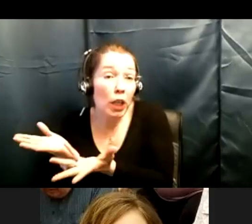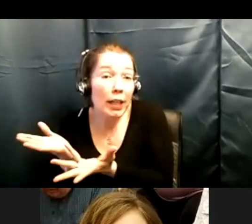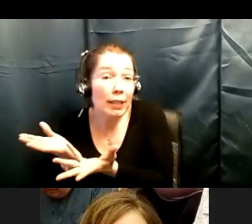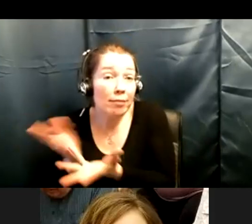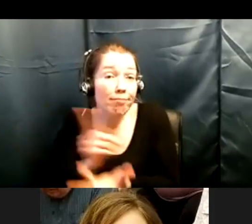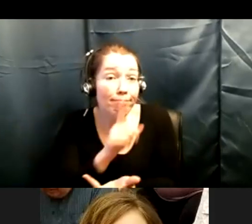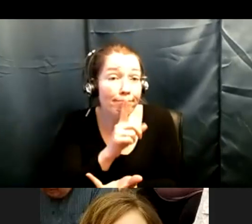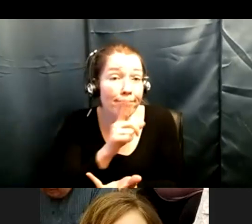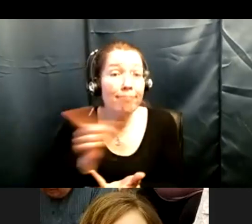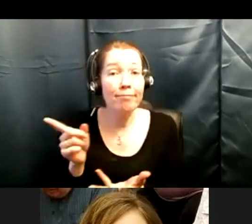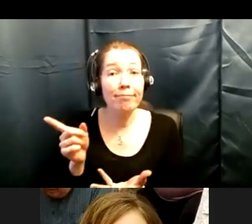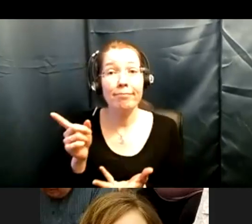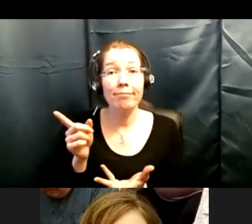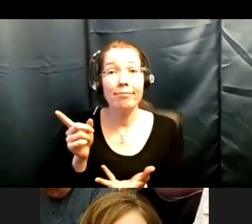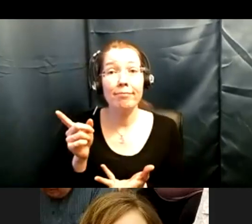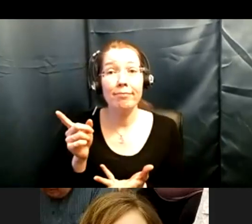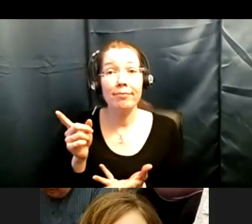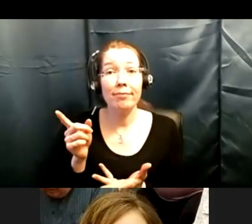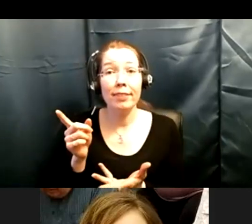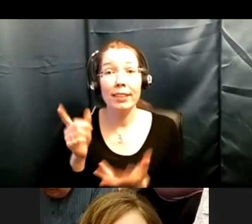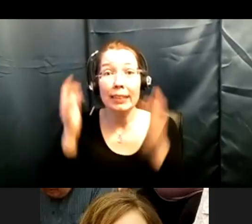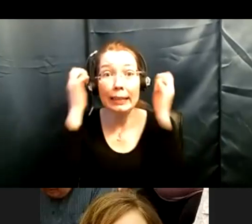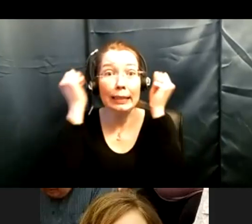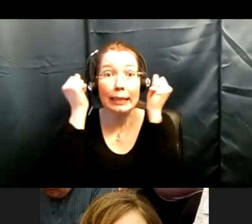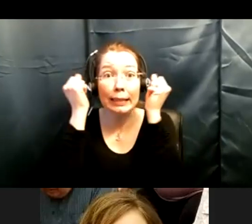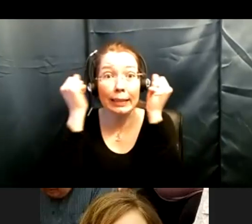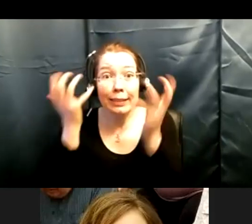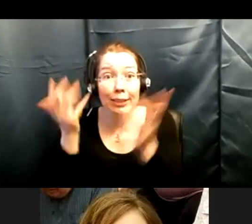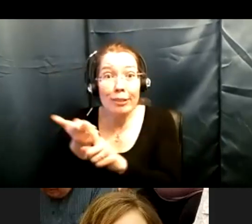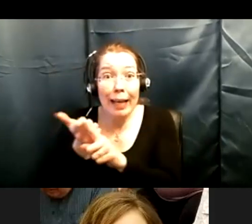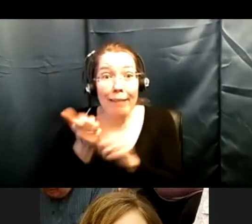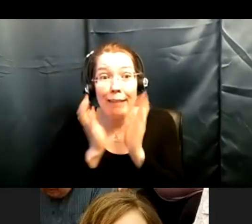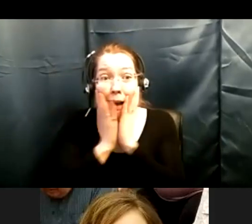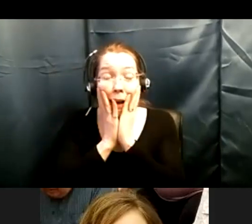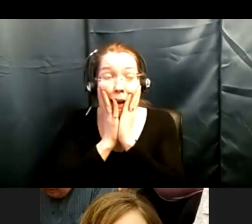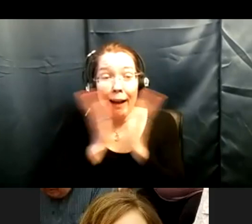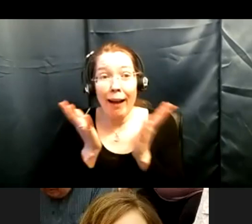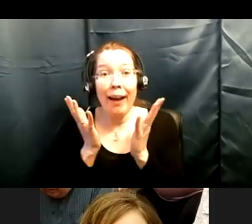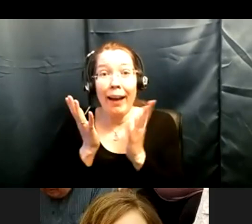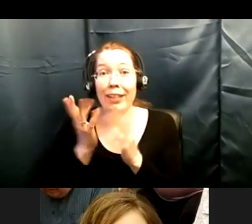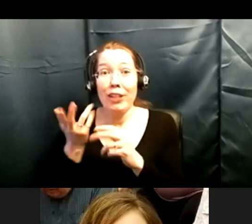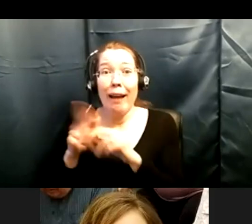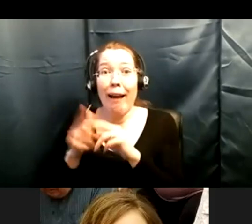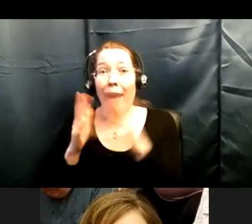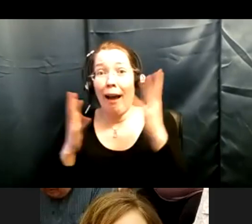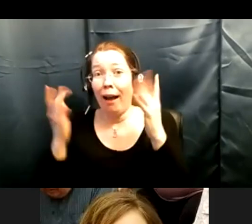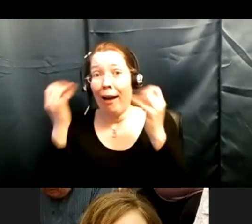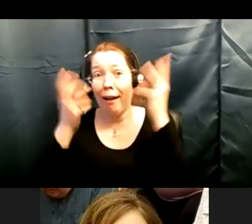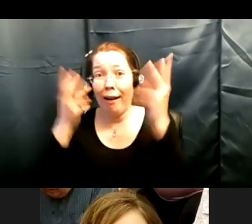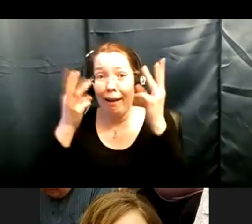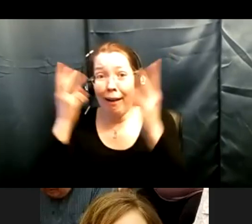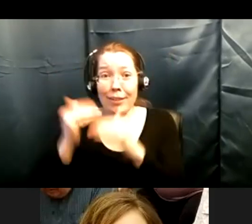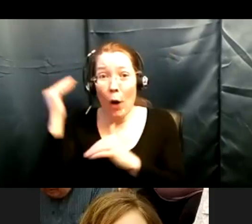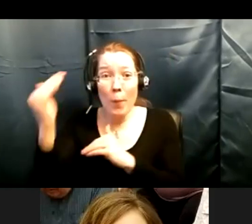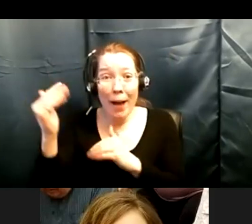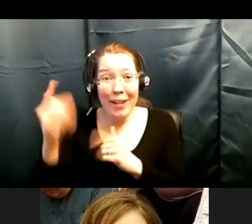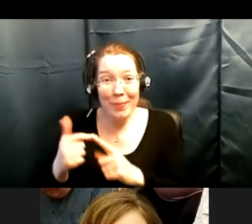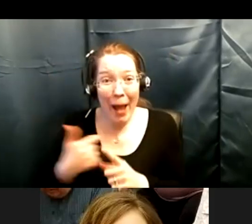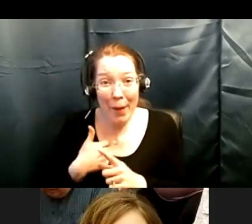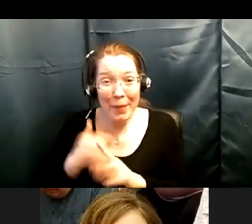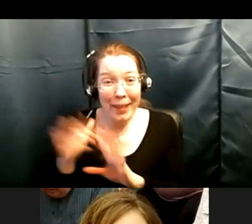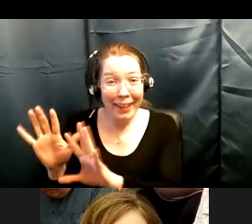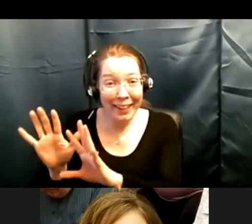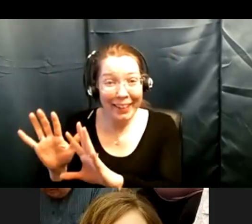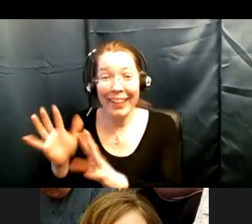did probably lost some hair and gained some weight because she worried so much about me and